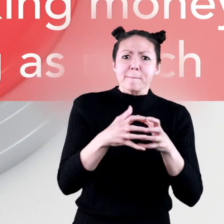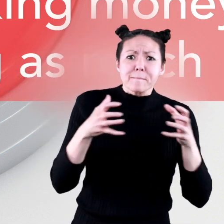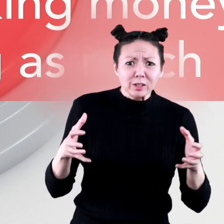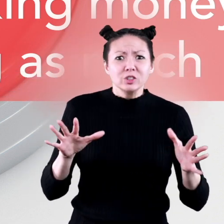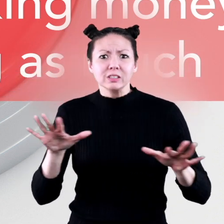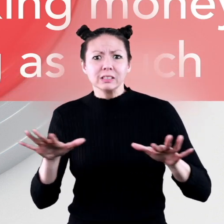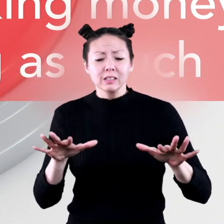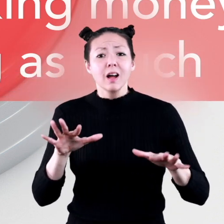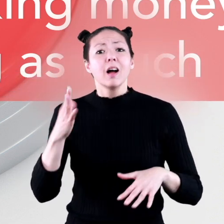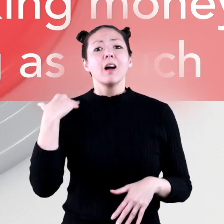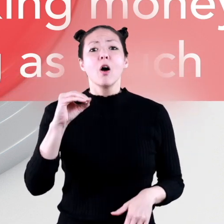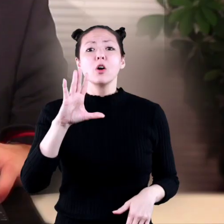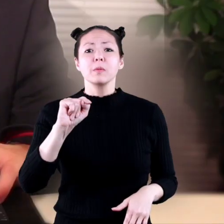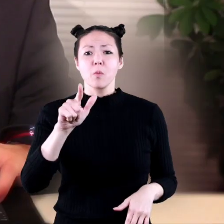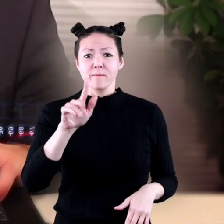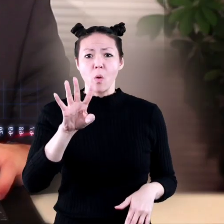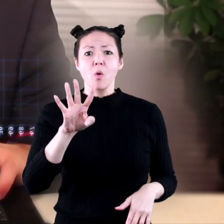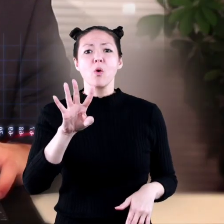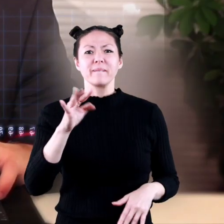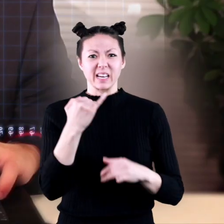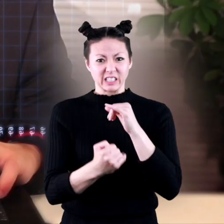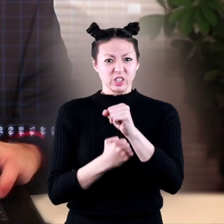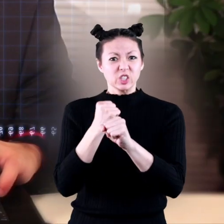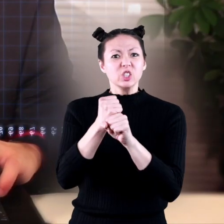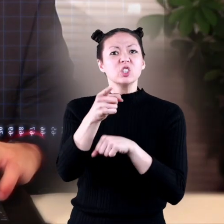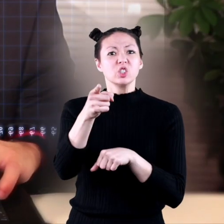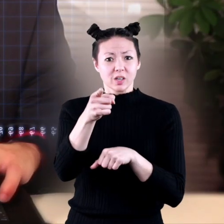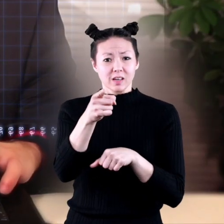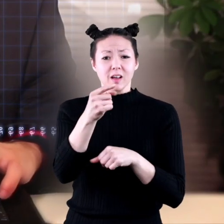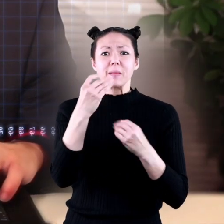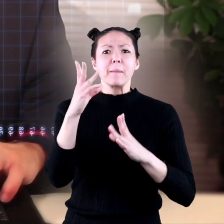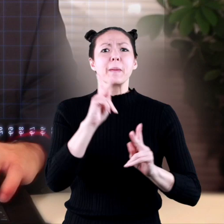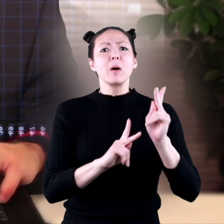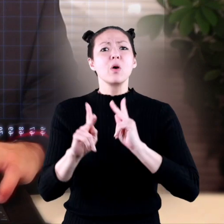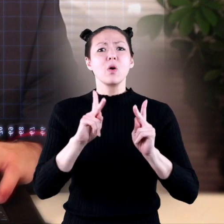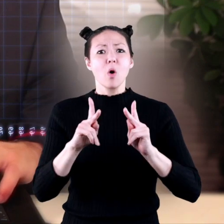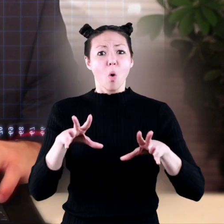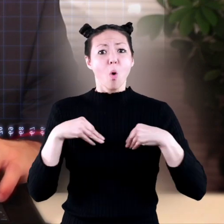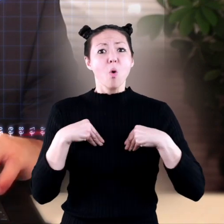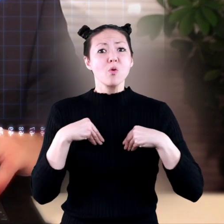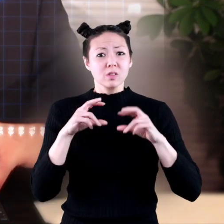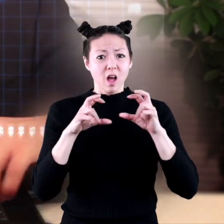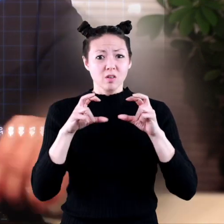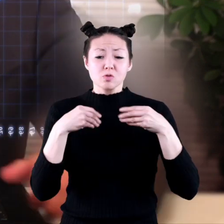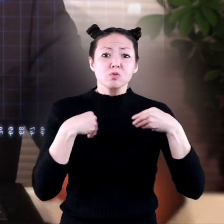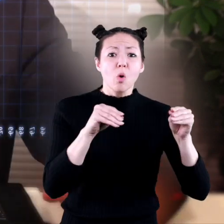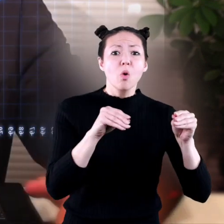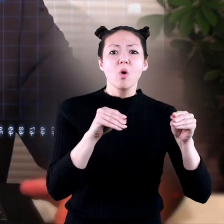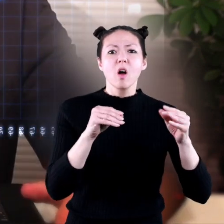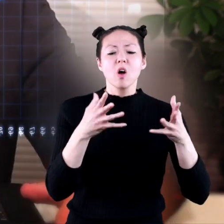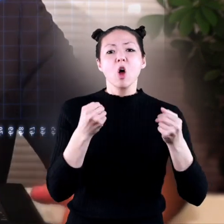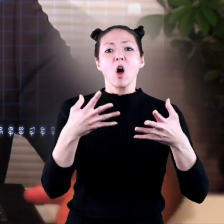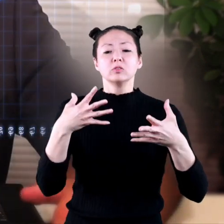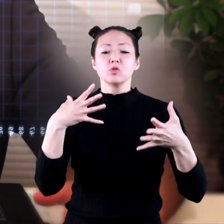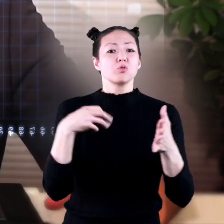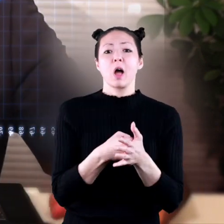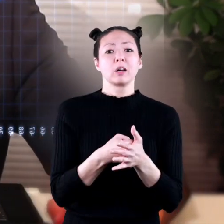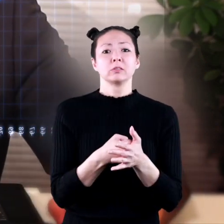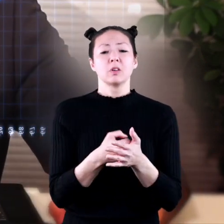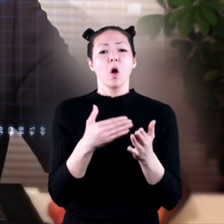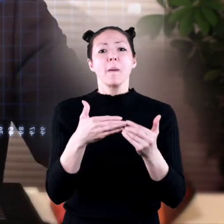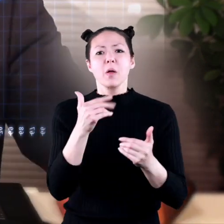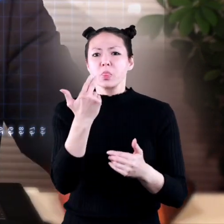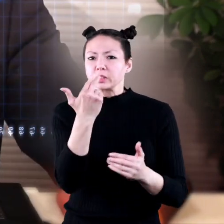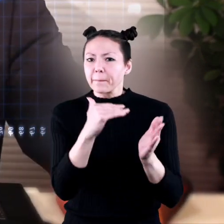selling as much stuff as they used to. So on October 24th of that year, many people who owned stock panicked and sold